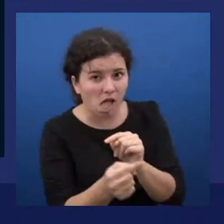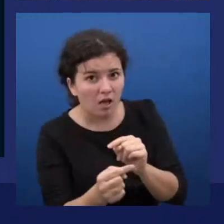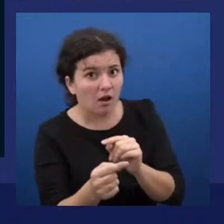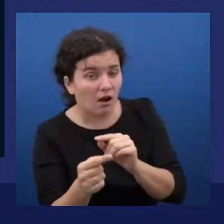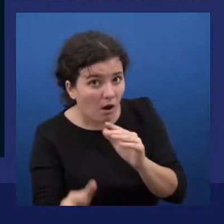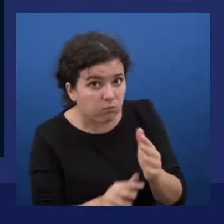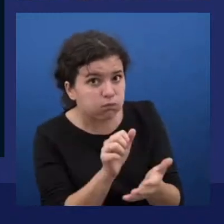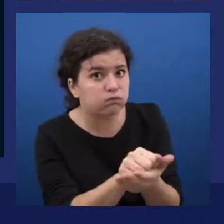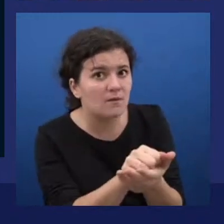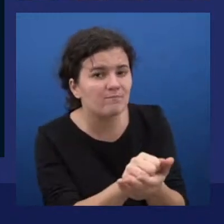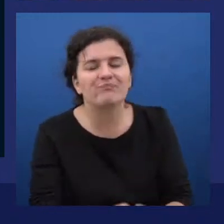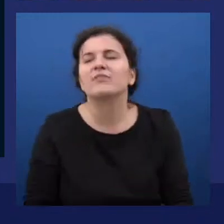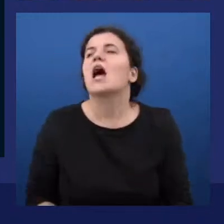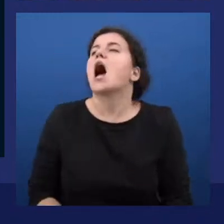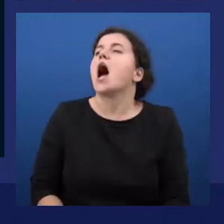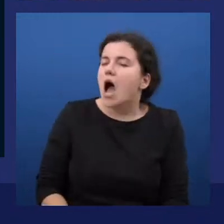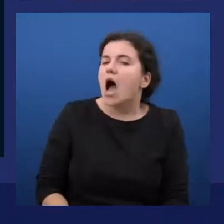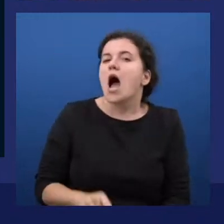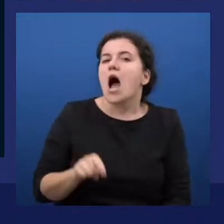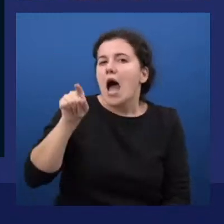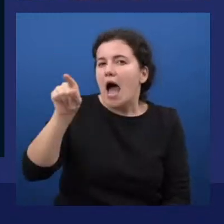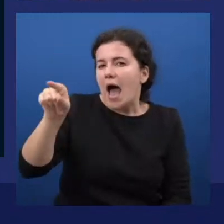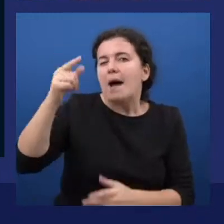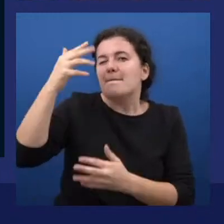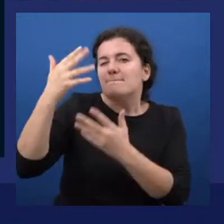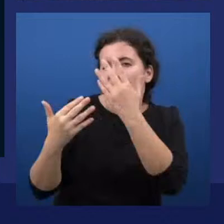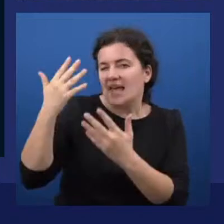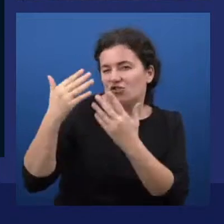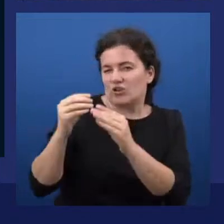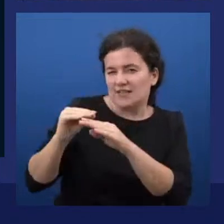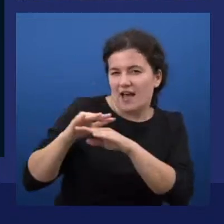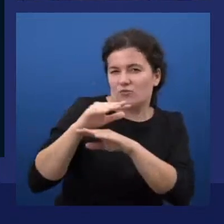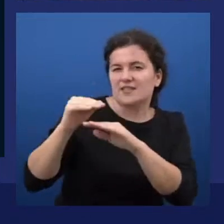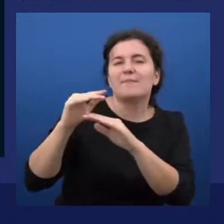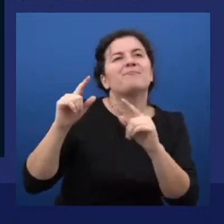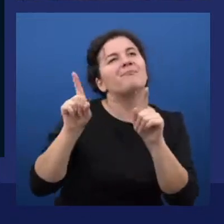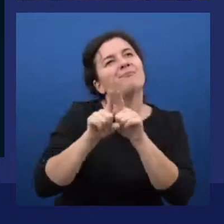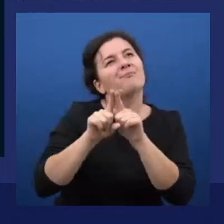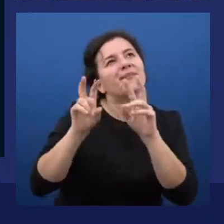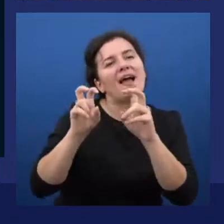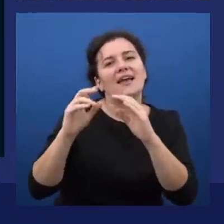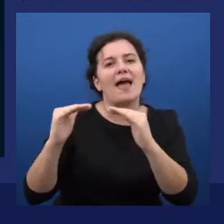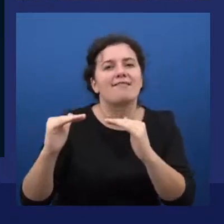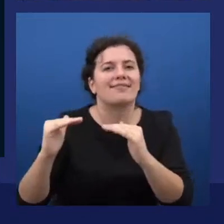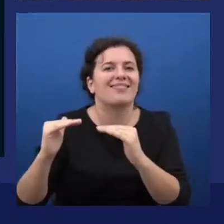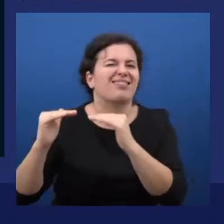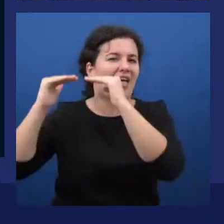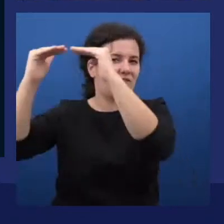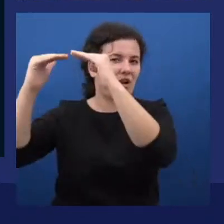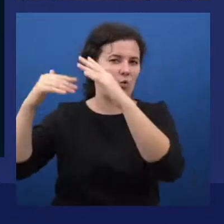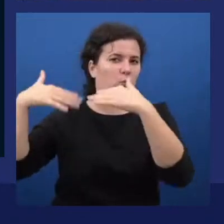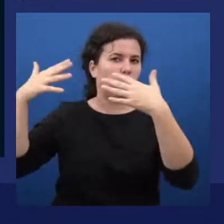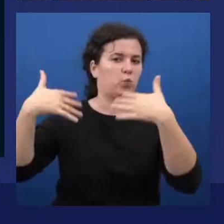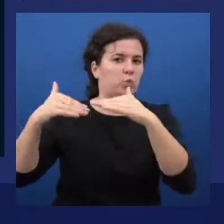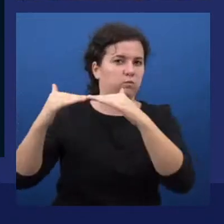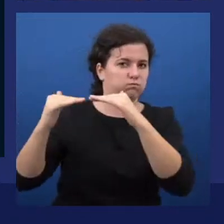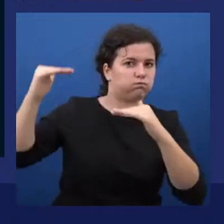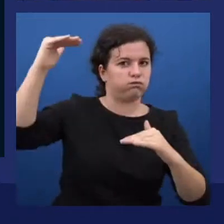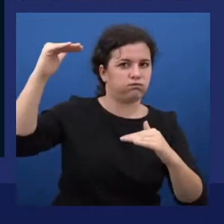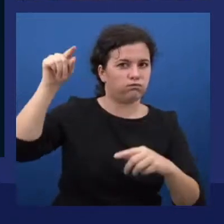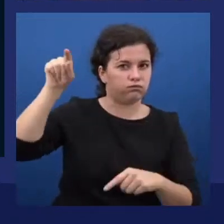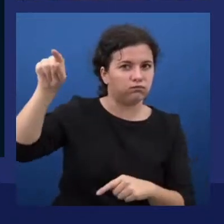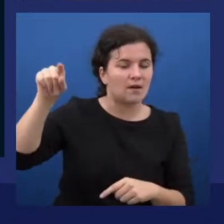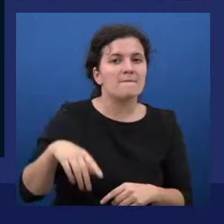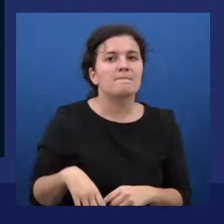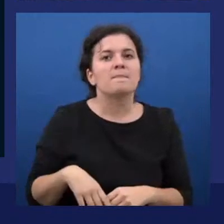advisor, I feel it's the next level of the anomaly detector, because metrics advisor not only